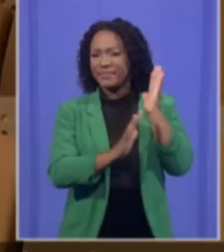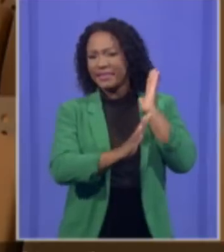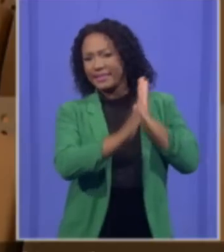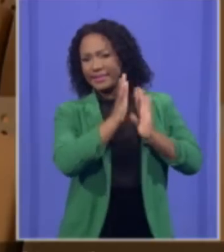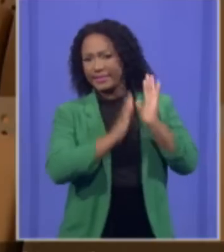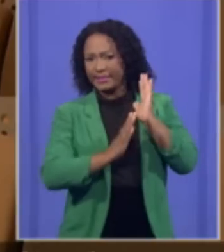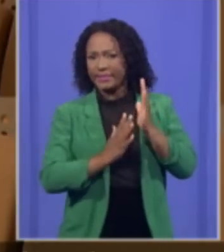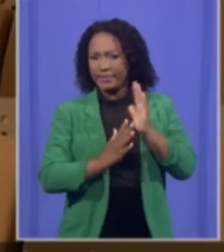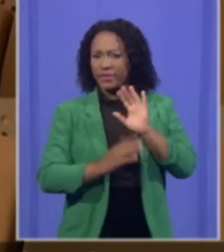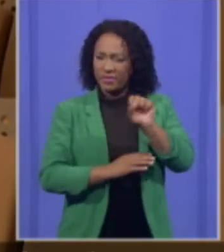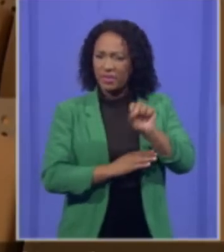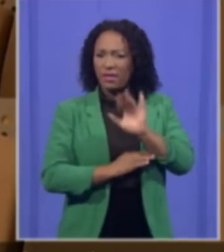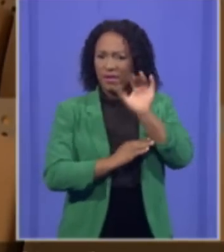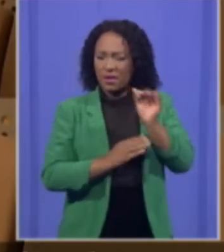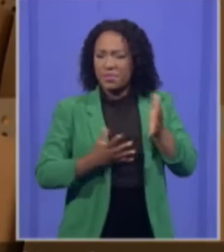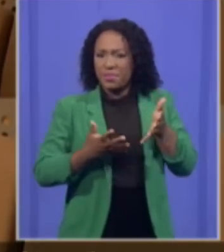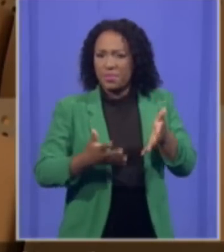country.